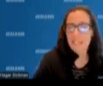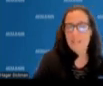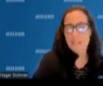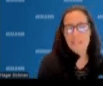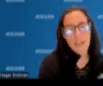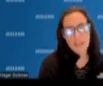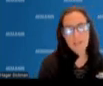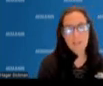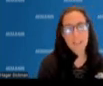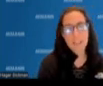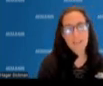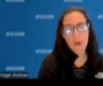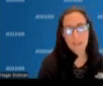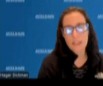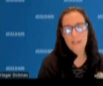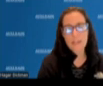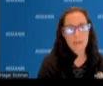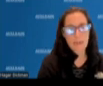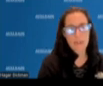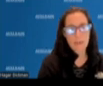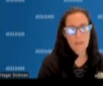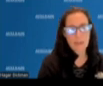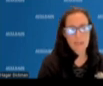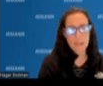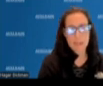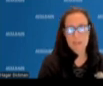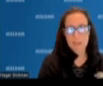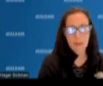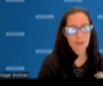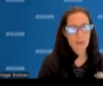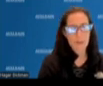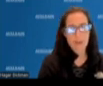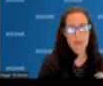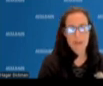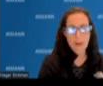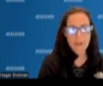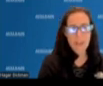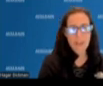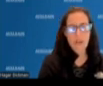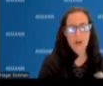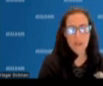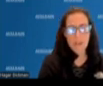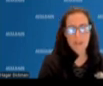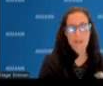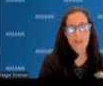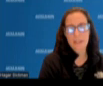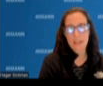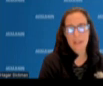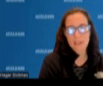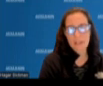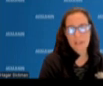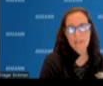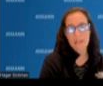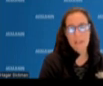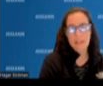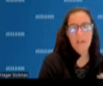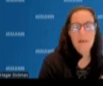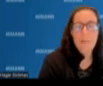Yes, I think there is value in calling our Democratic members. I think the more that we are out there calling and letting